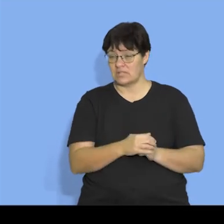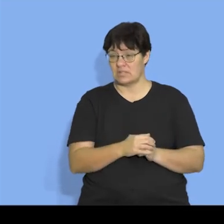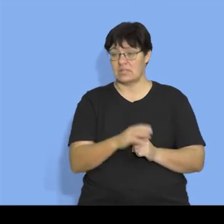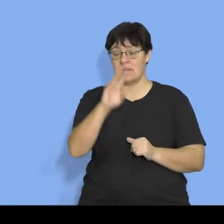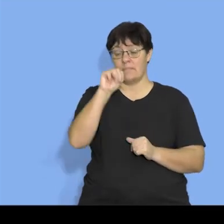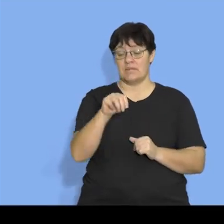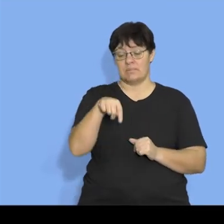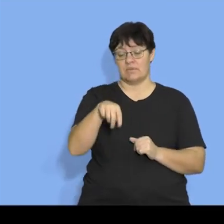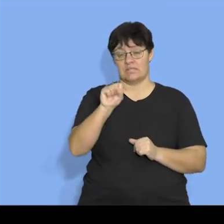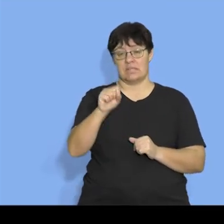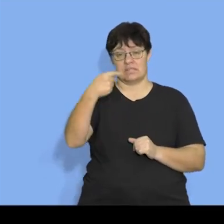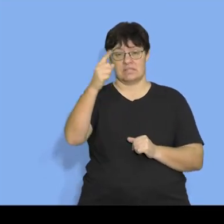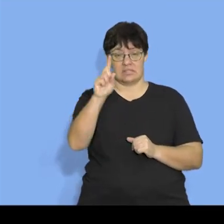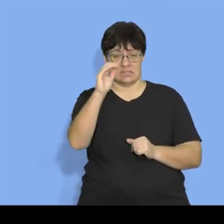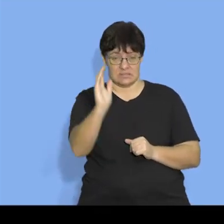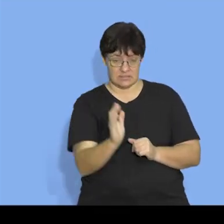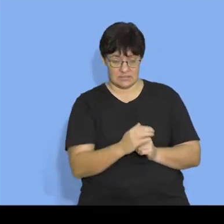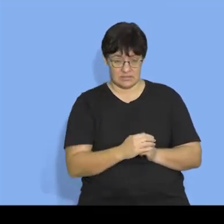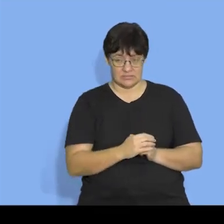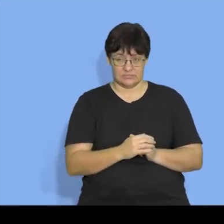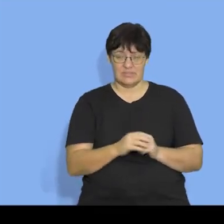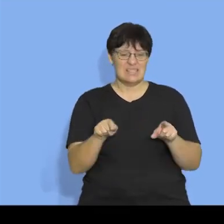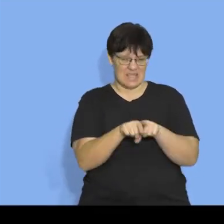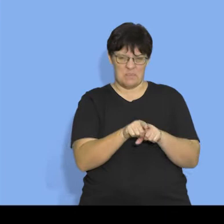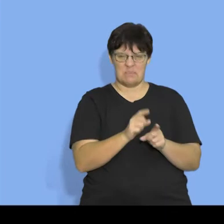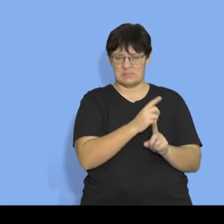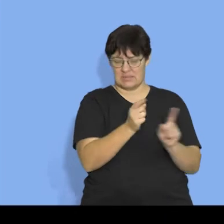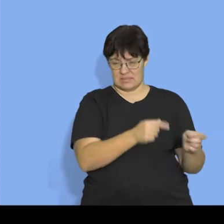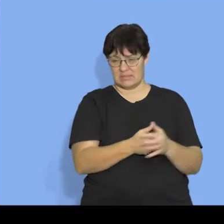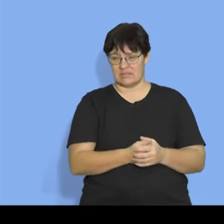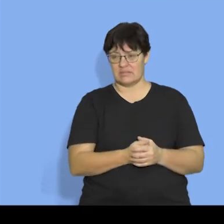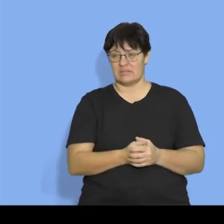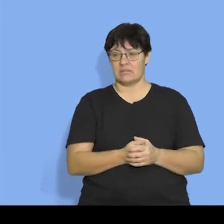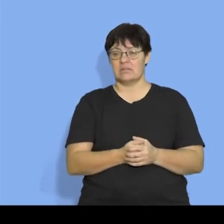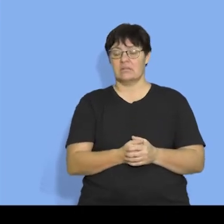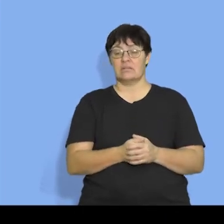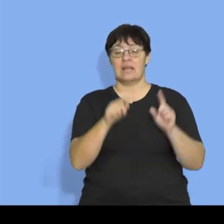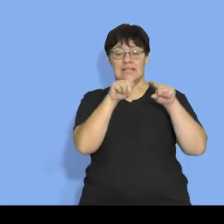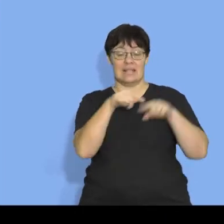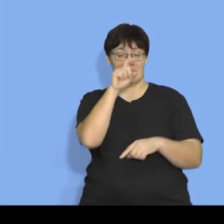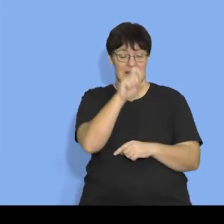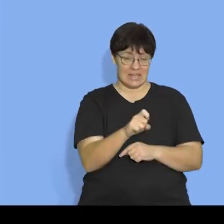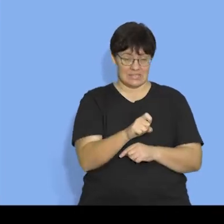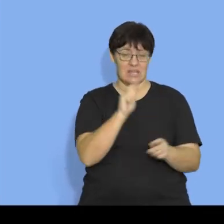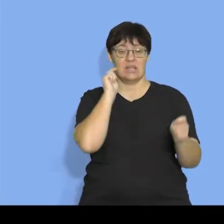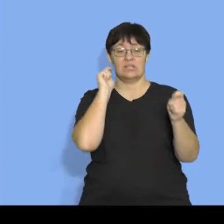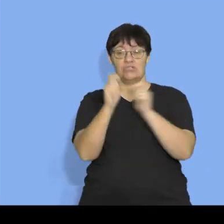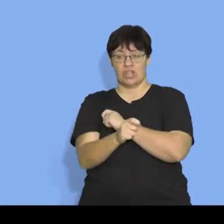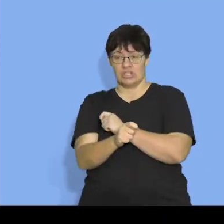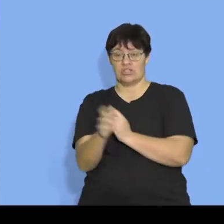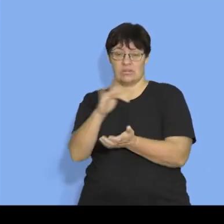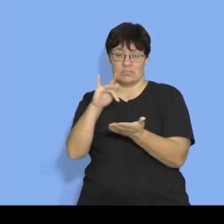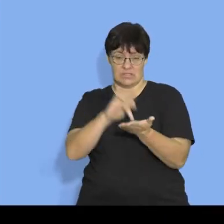measured in meters per second, same units of speed. Delta x is